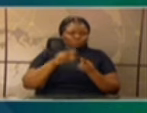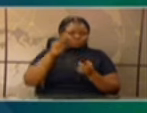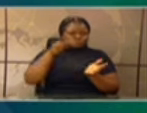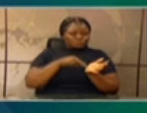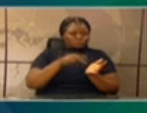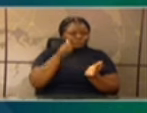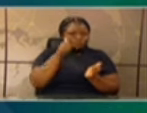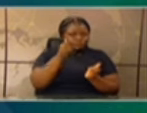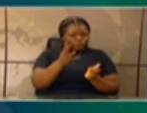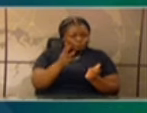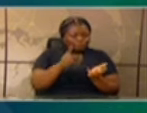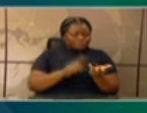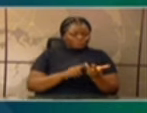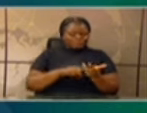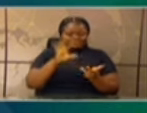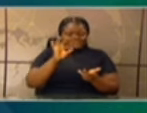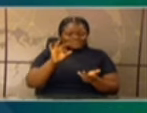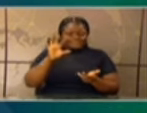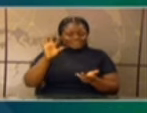2004,